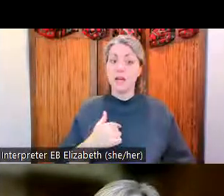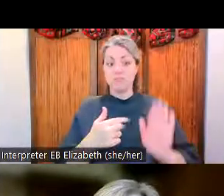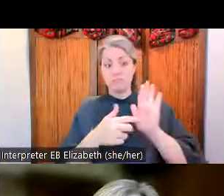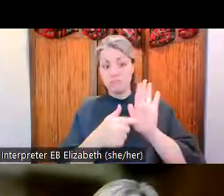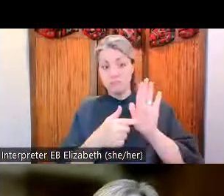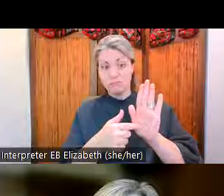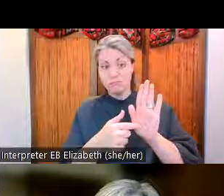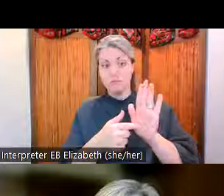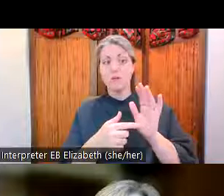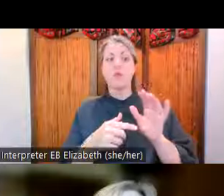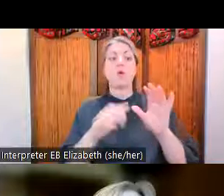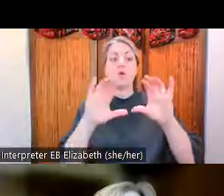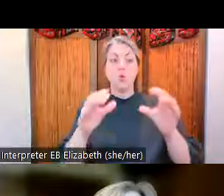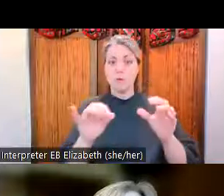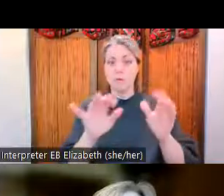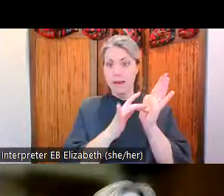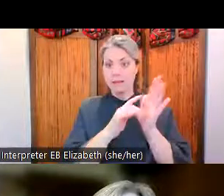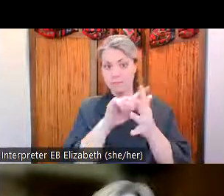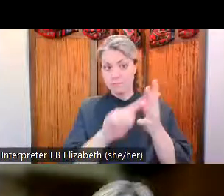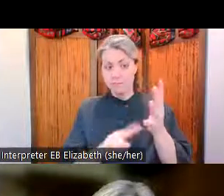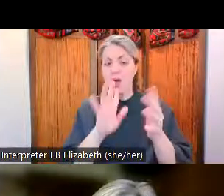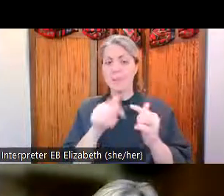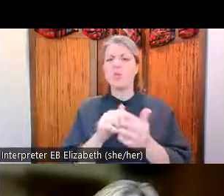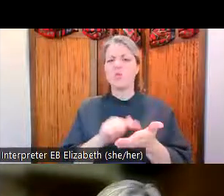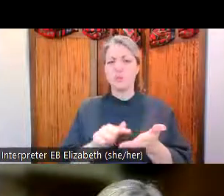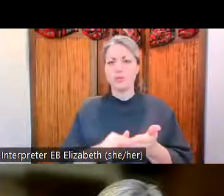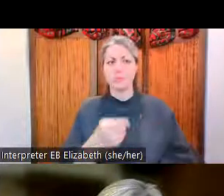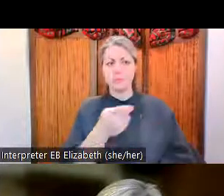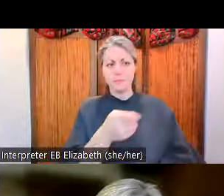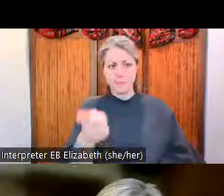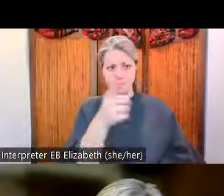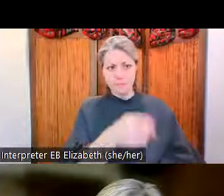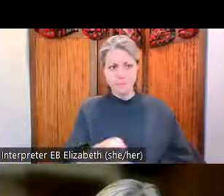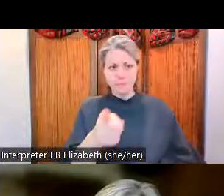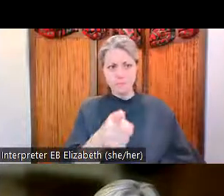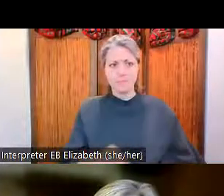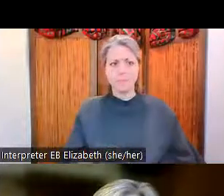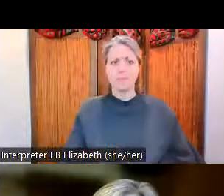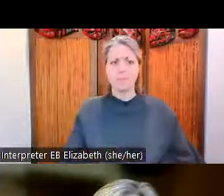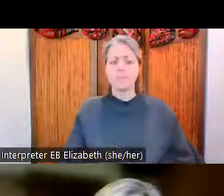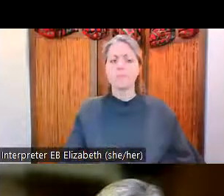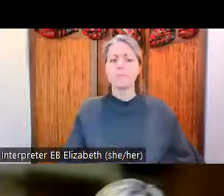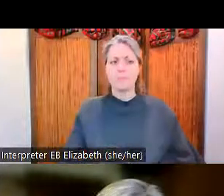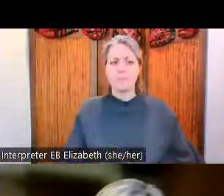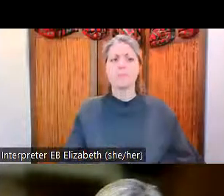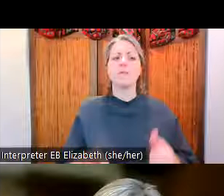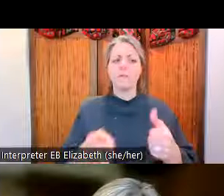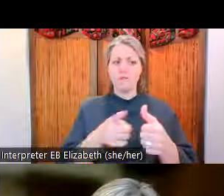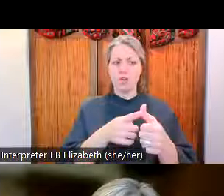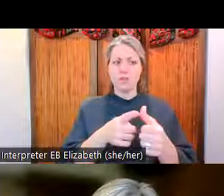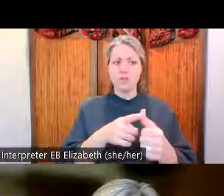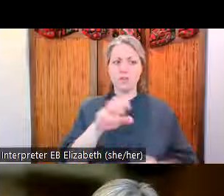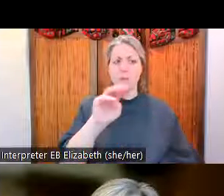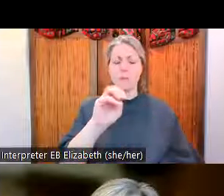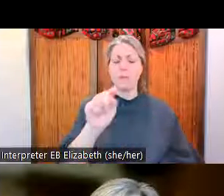what research do we have. So in the area of looking at methylphenidate, which is the usually the first line treatment